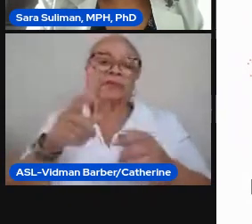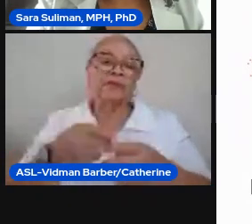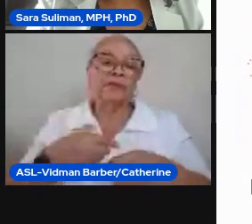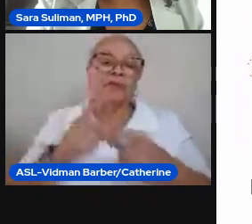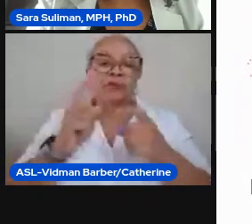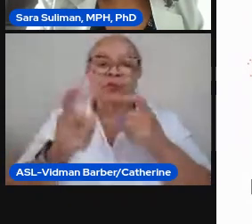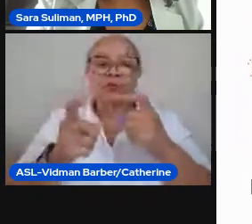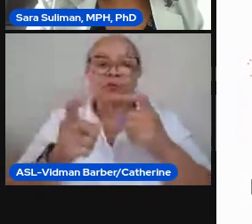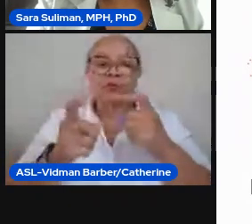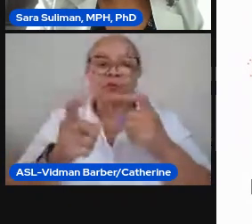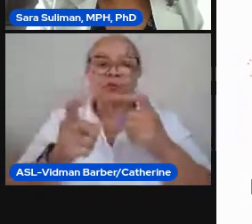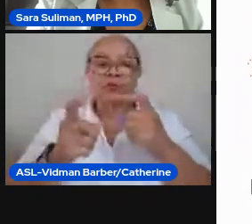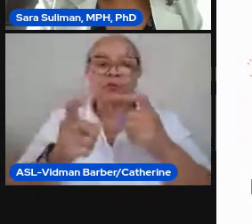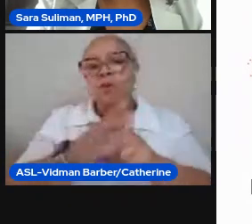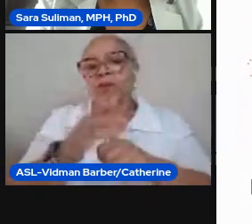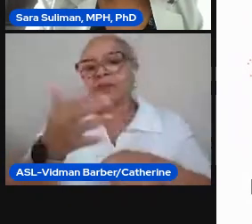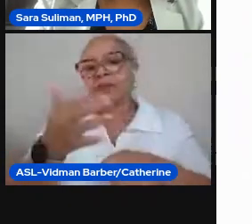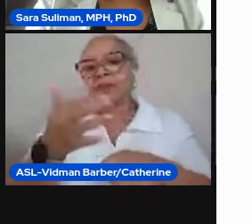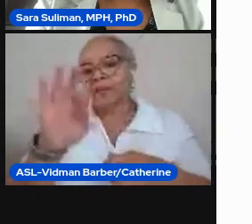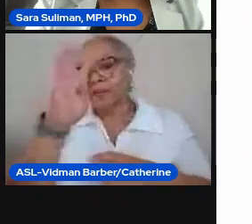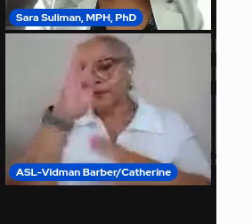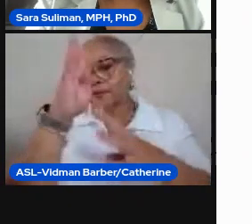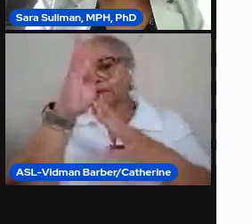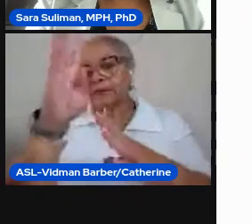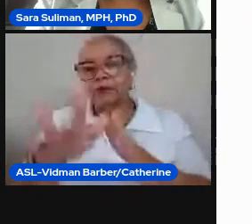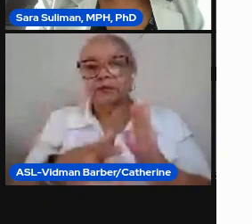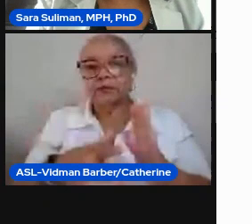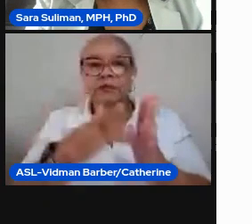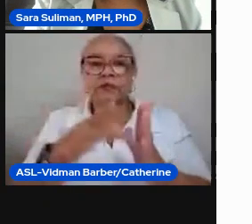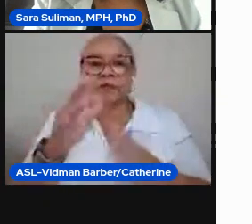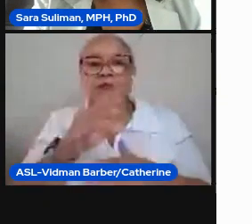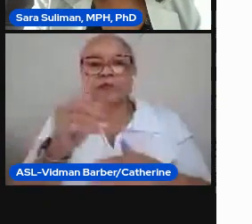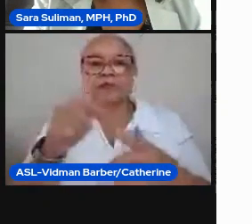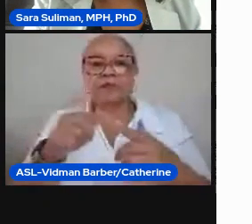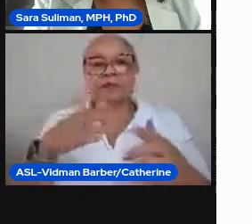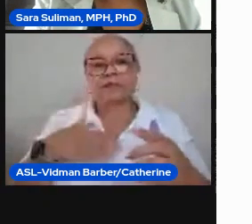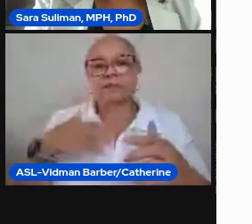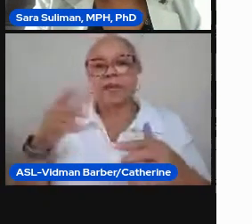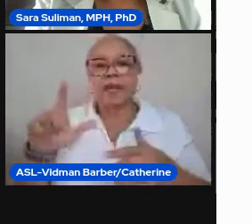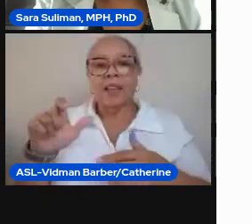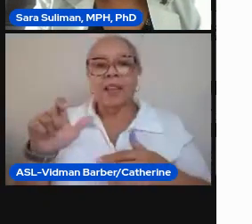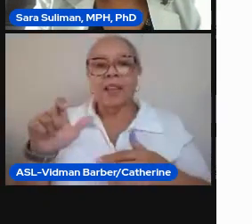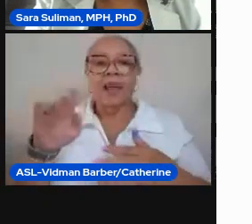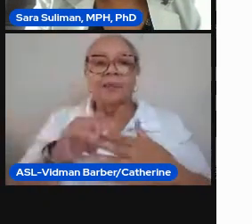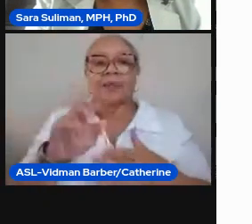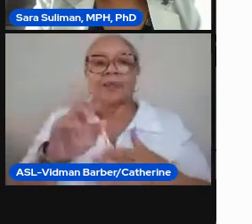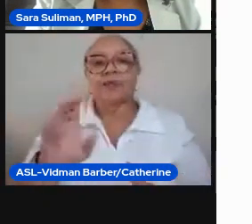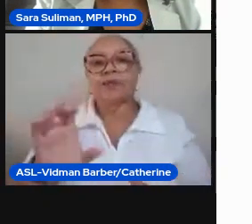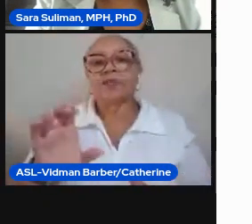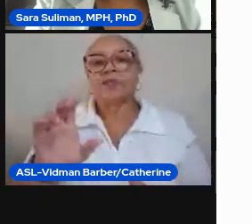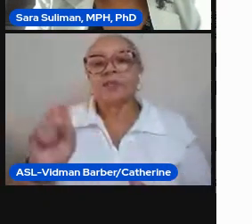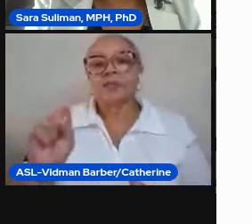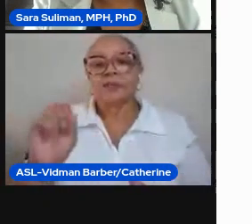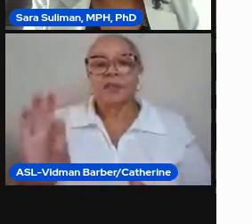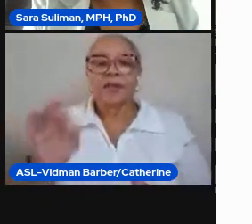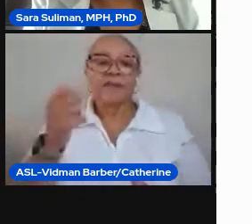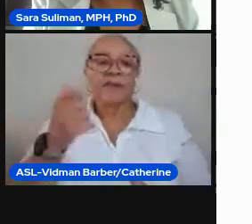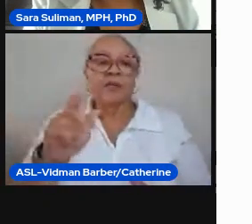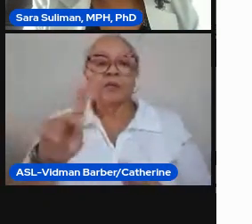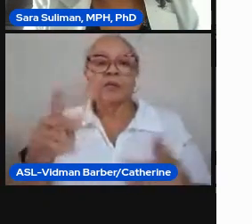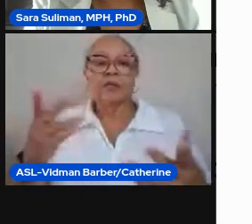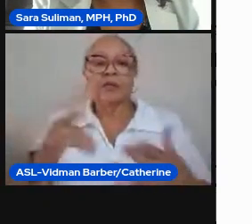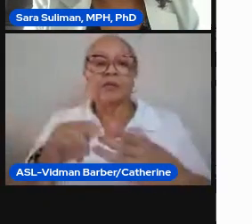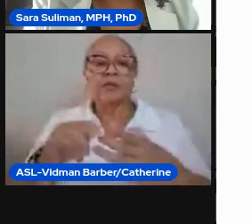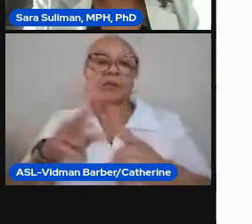the COVID-19 Innovation Center. And this is my lab at UCSF. And if anyone here is applying